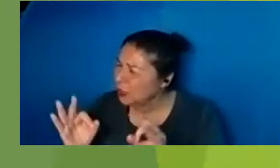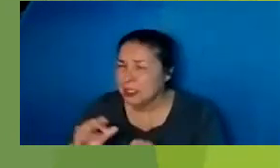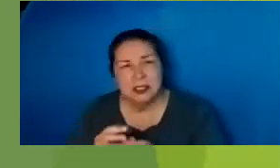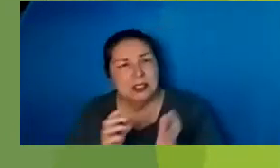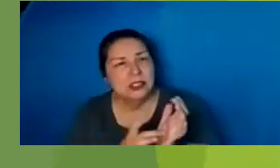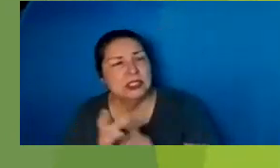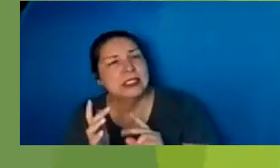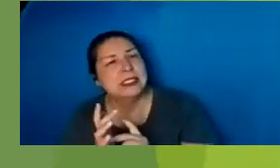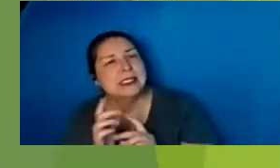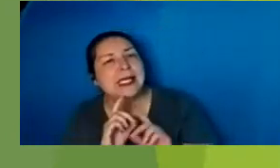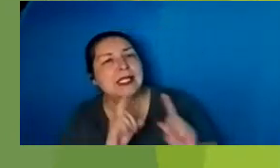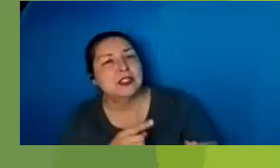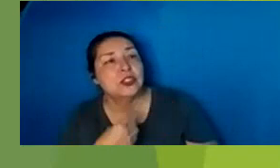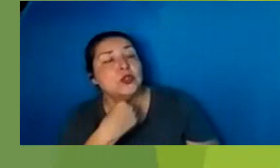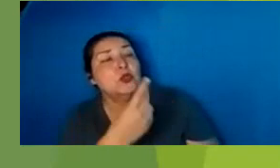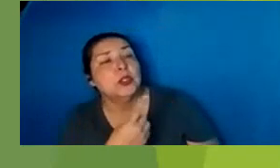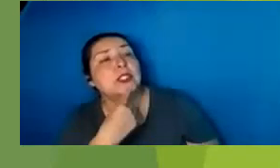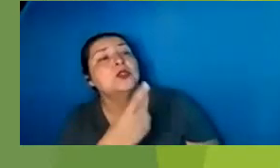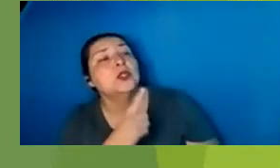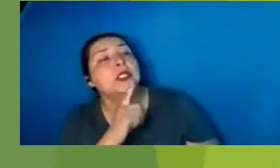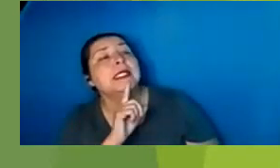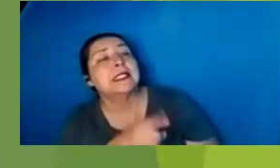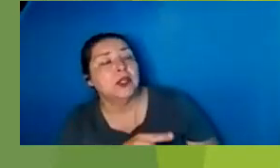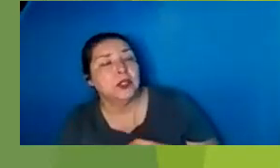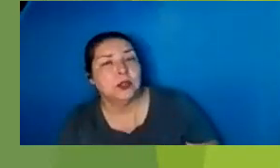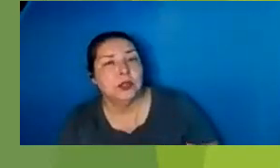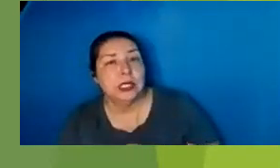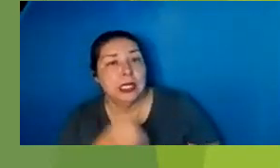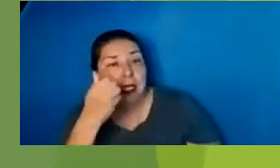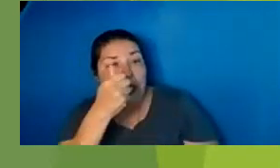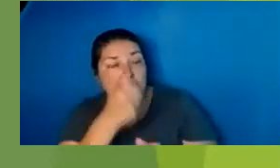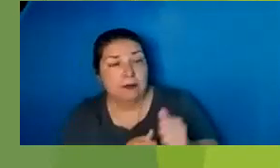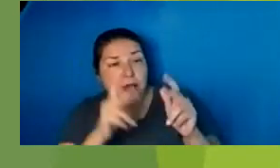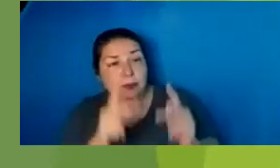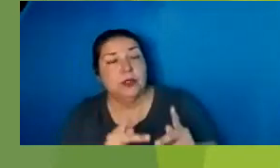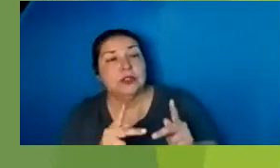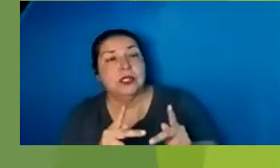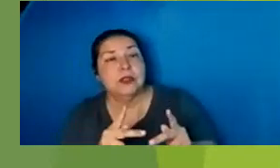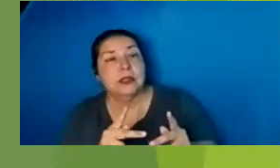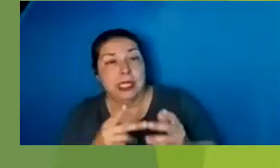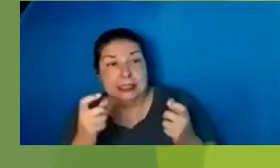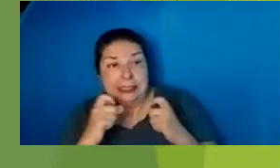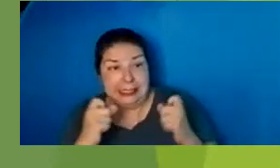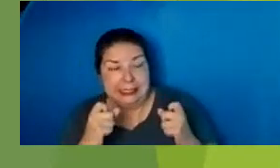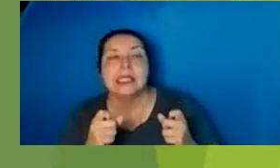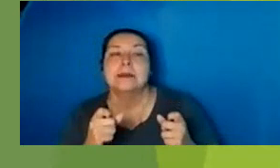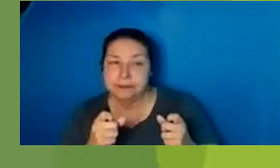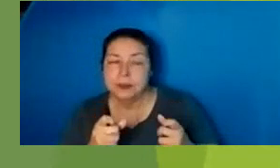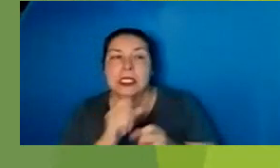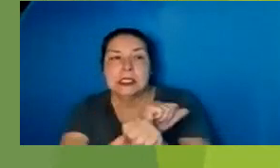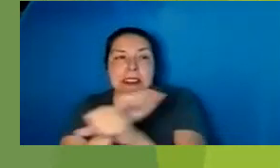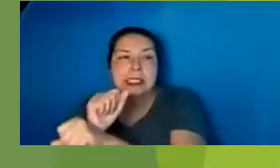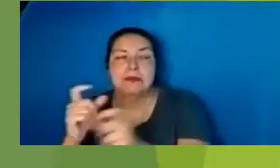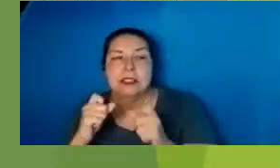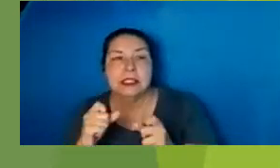them, Truly, truly, I say to you, everyone who commits a sin is a slave to sin. The slave does not